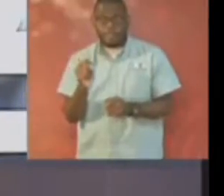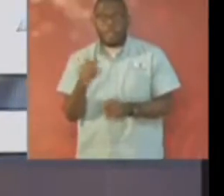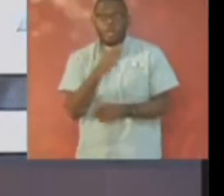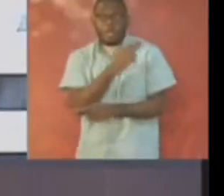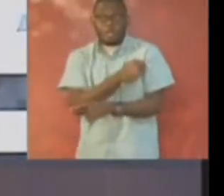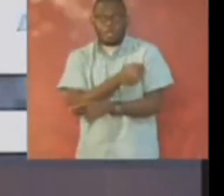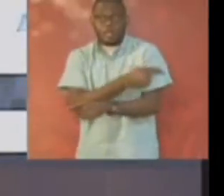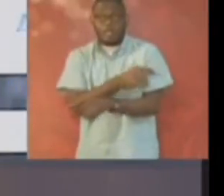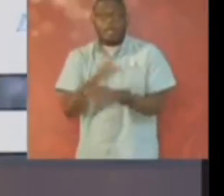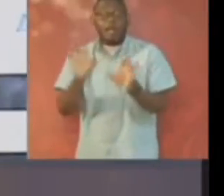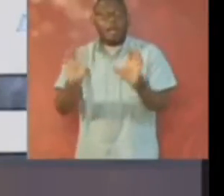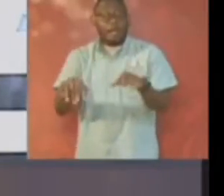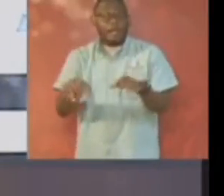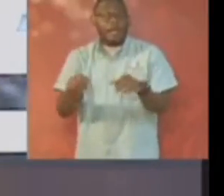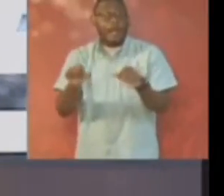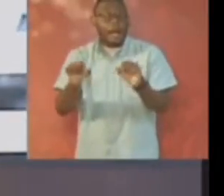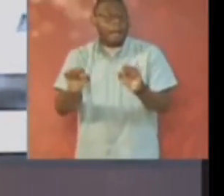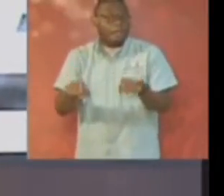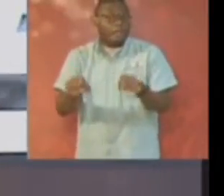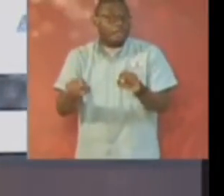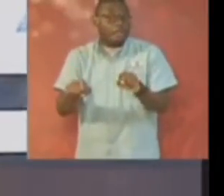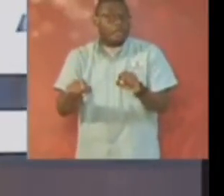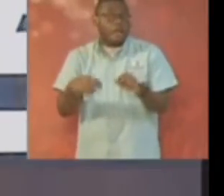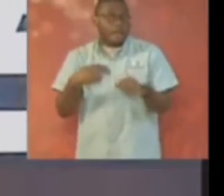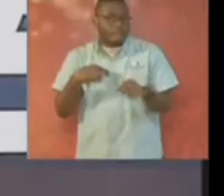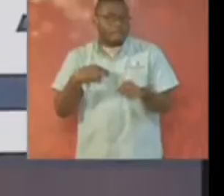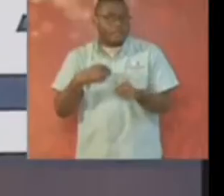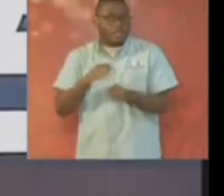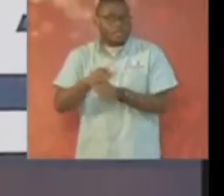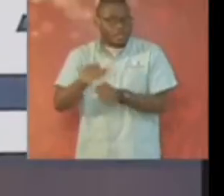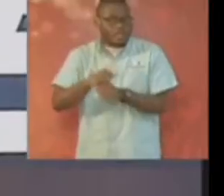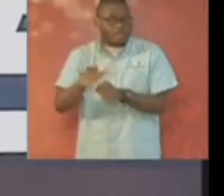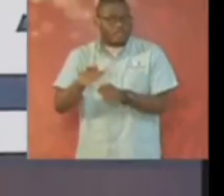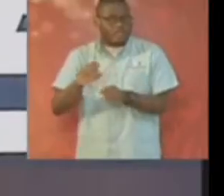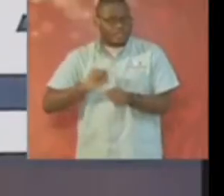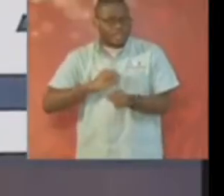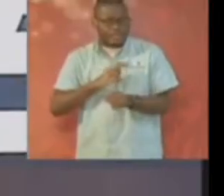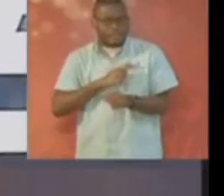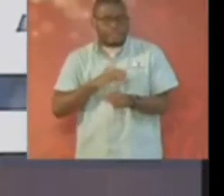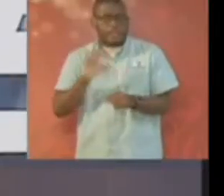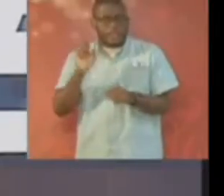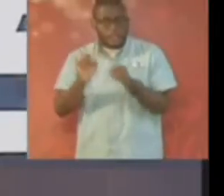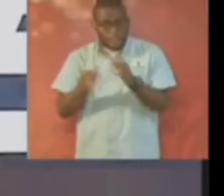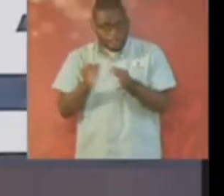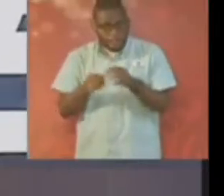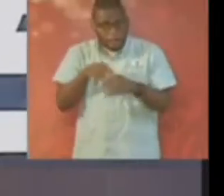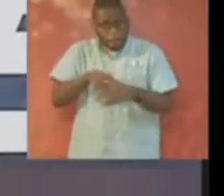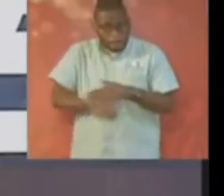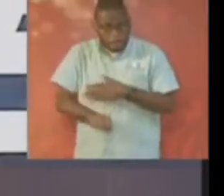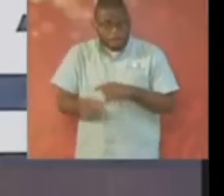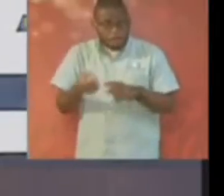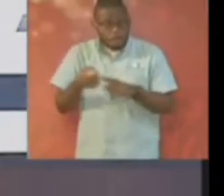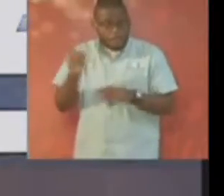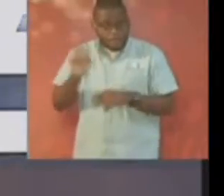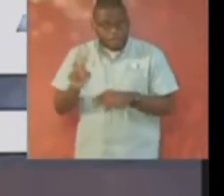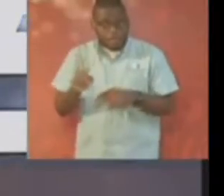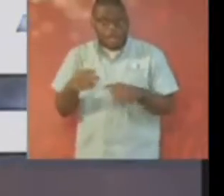want to reassure the population that we actually have capacity to deal with at